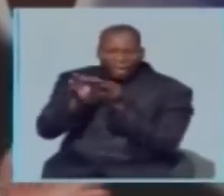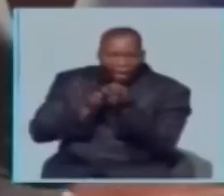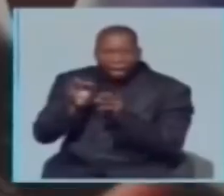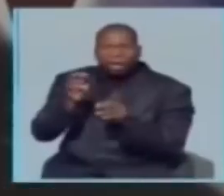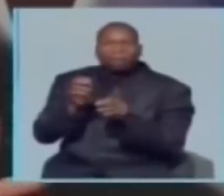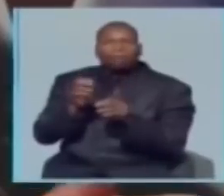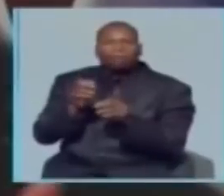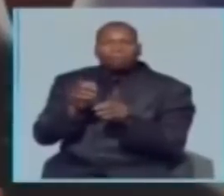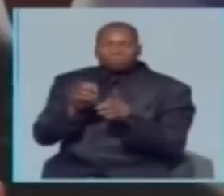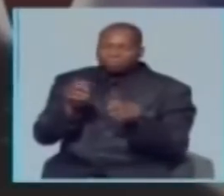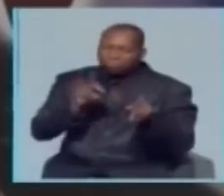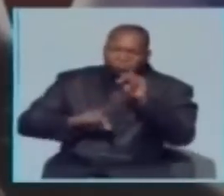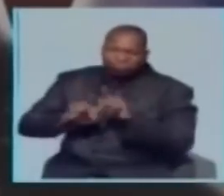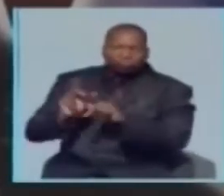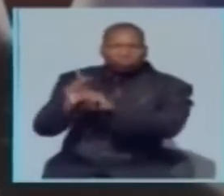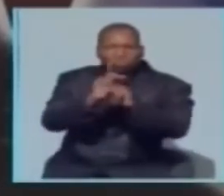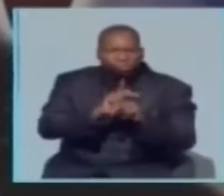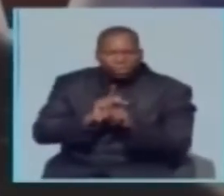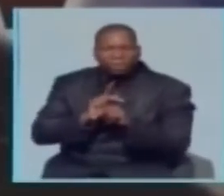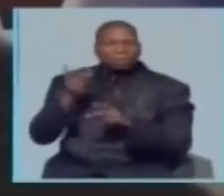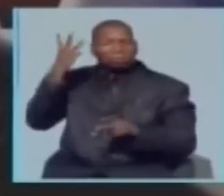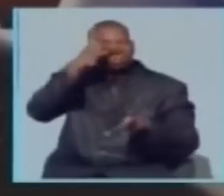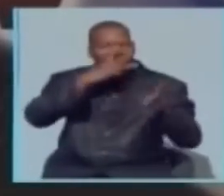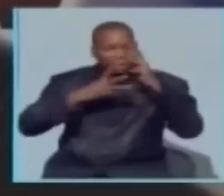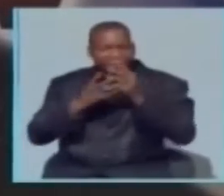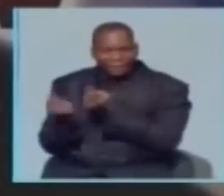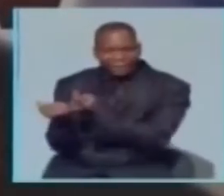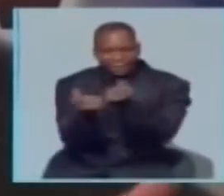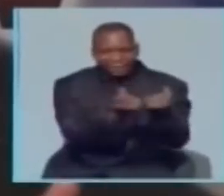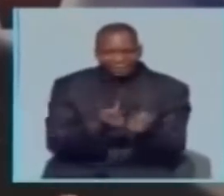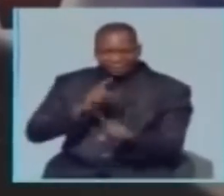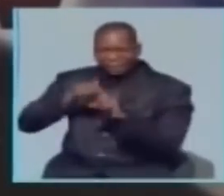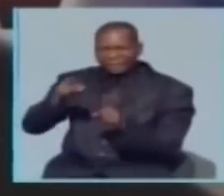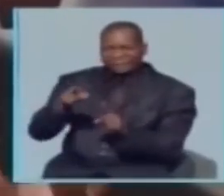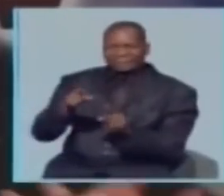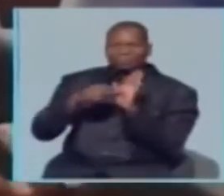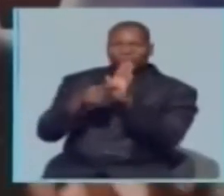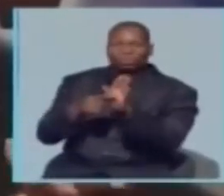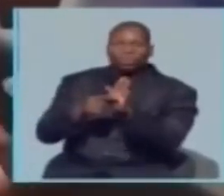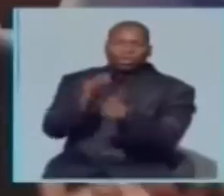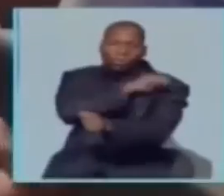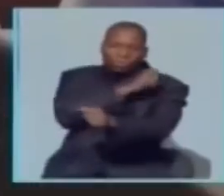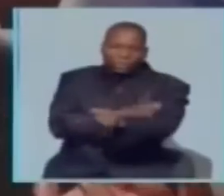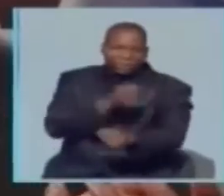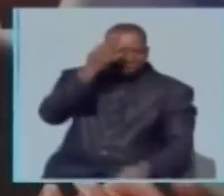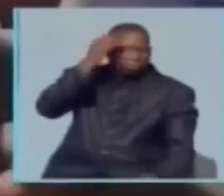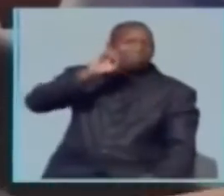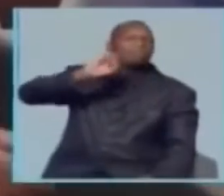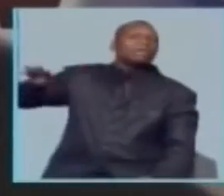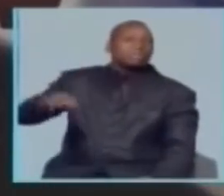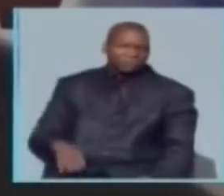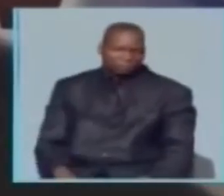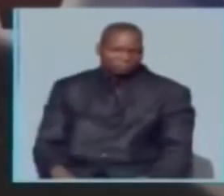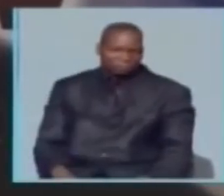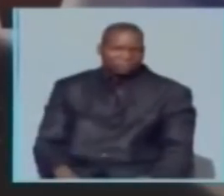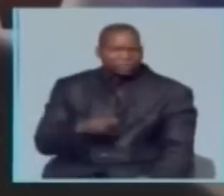worried about this whole scenario, but this kind of reflects ignoring an authority on a matter it is best suited to